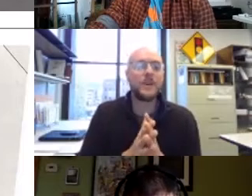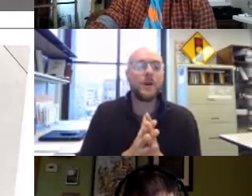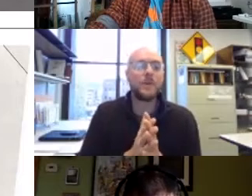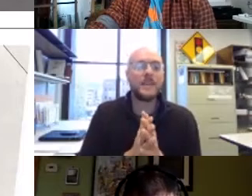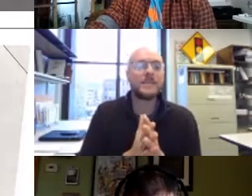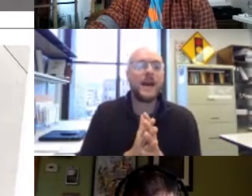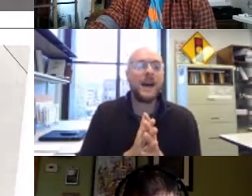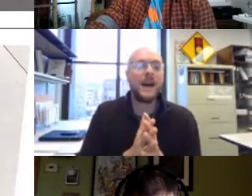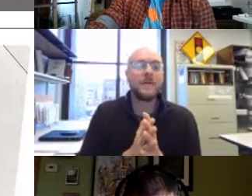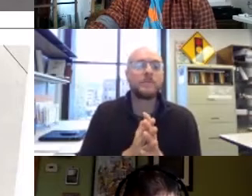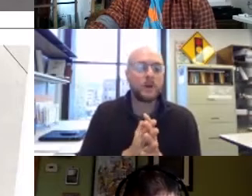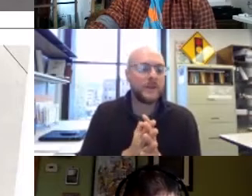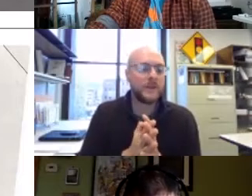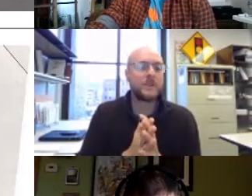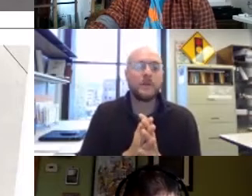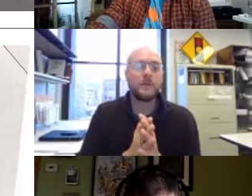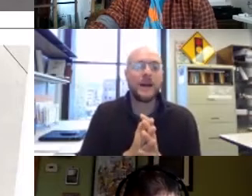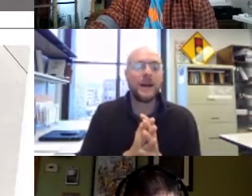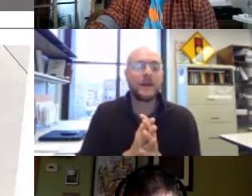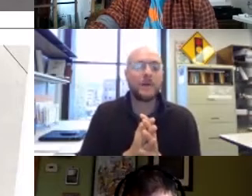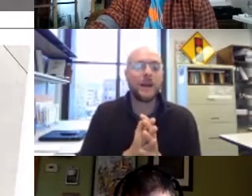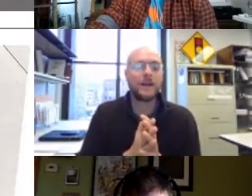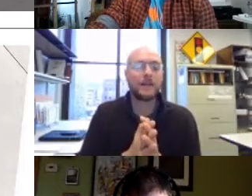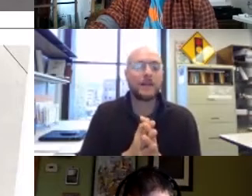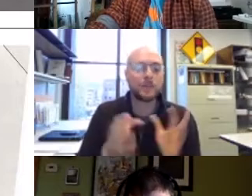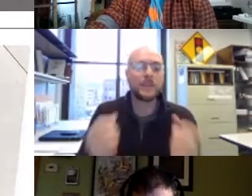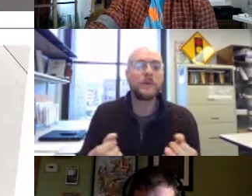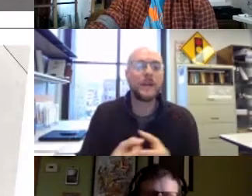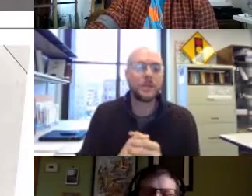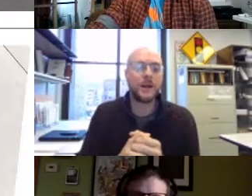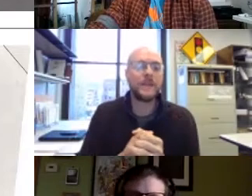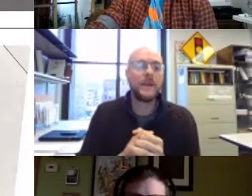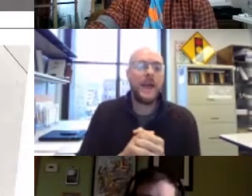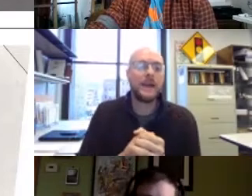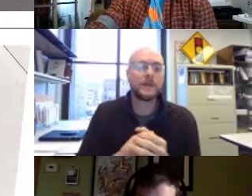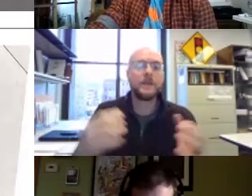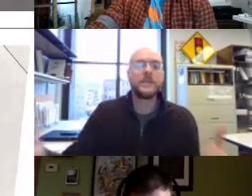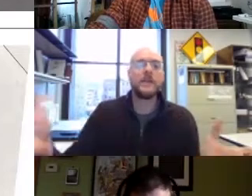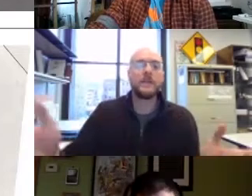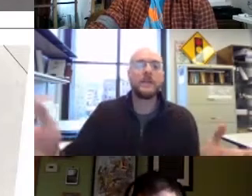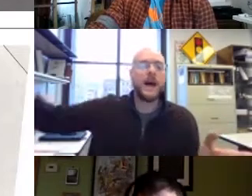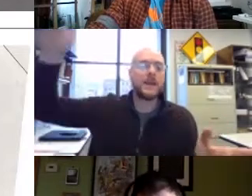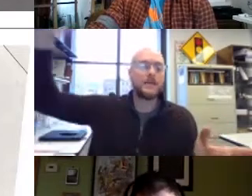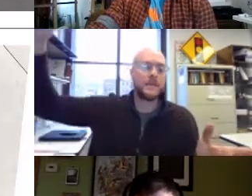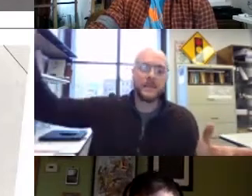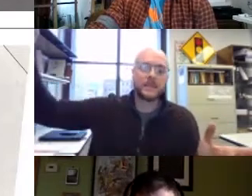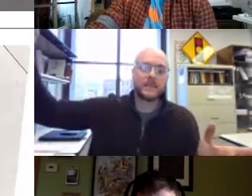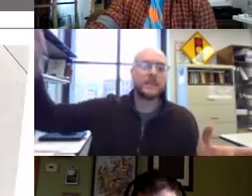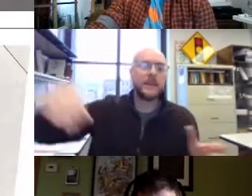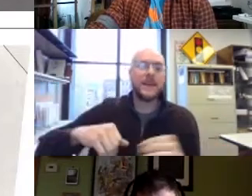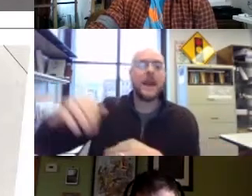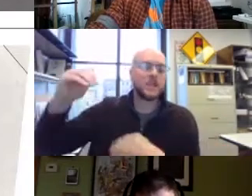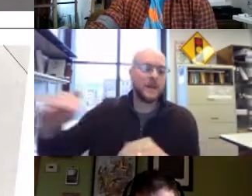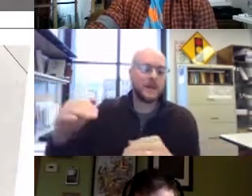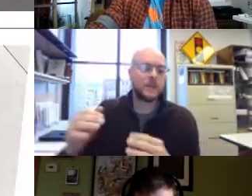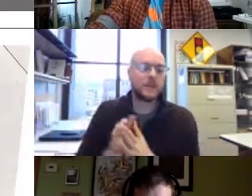And so these have been proven to really do a great job at reducing those high-end speeds